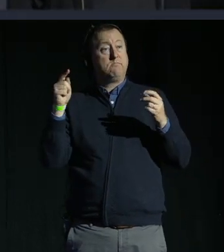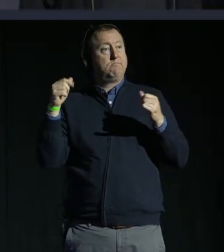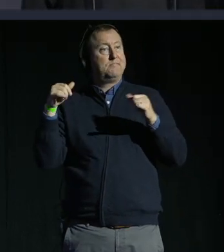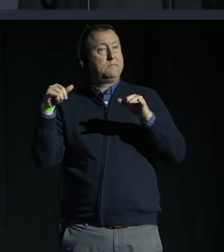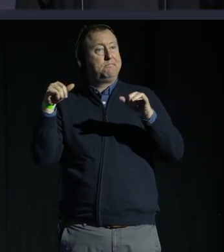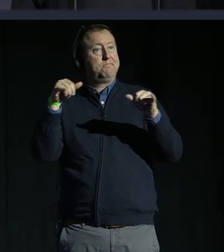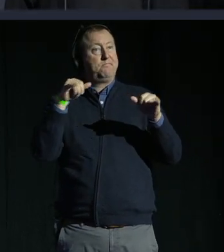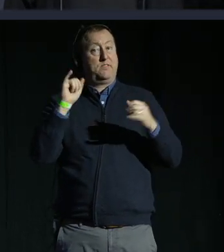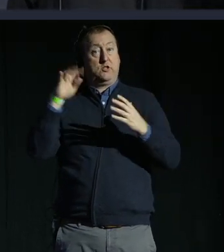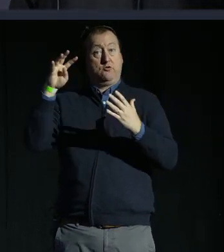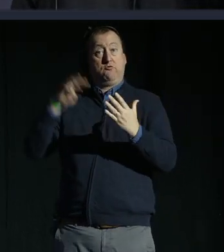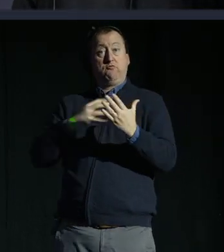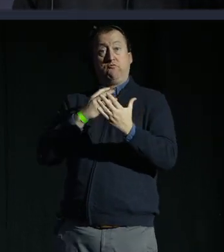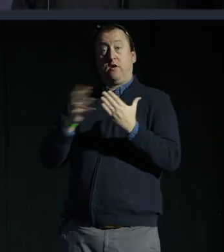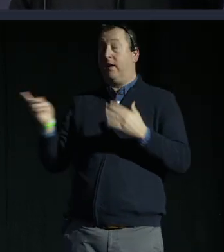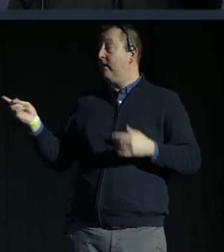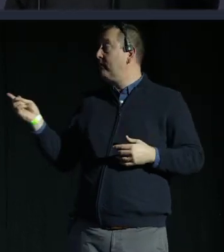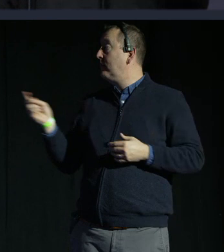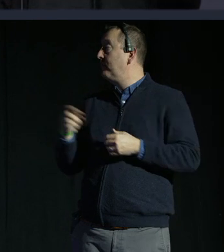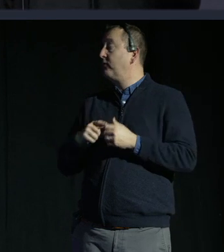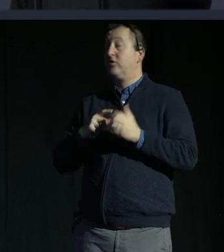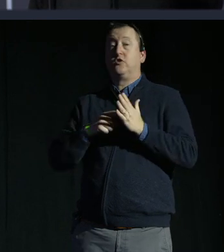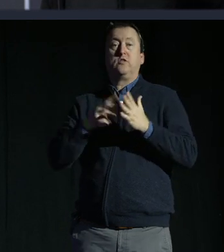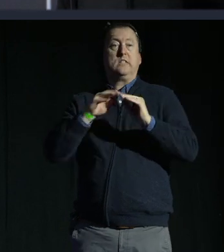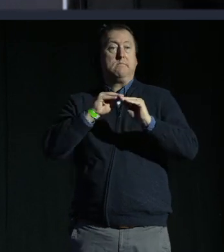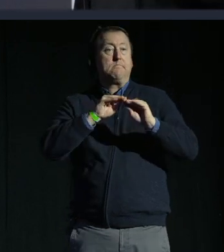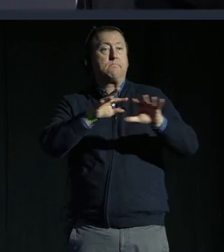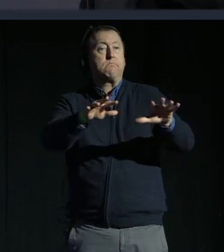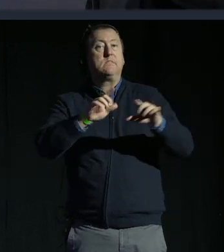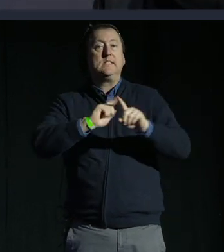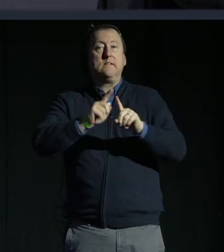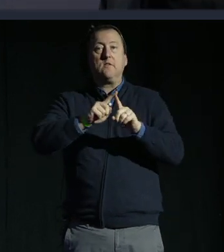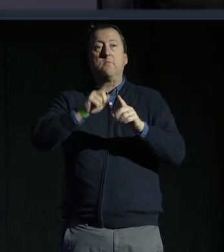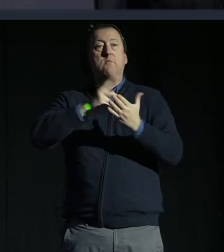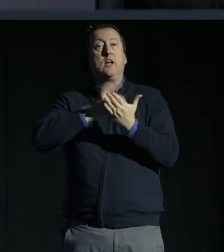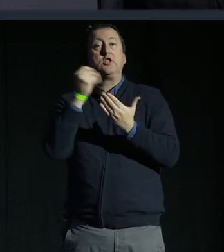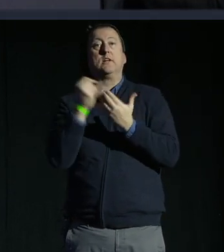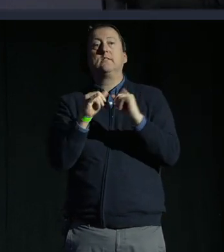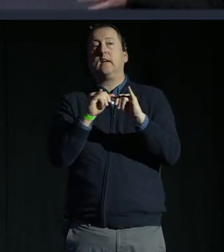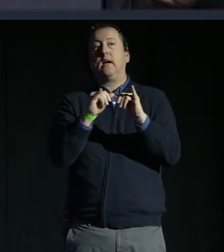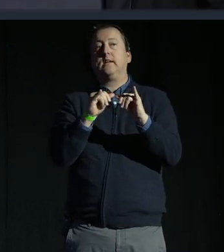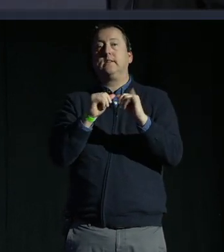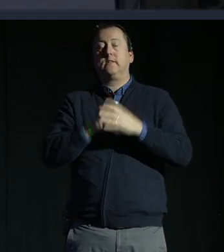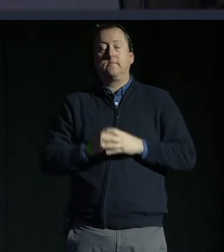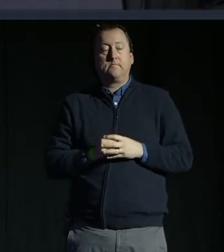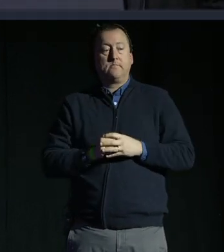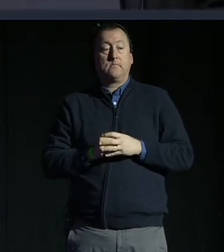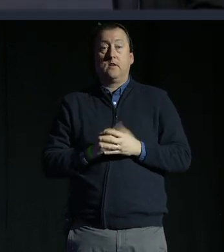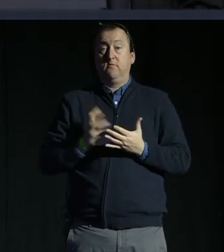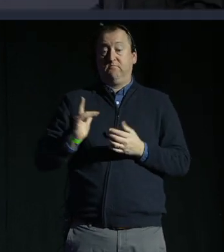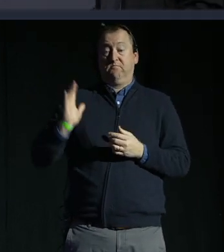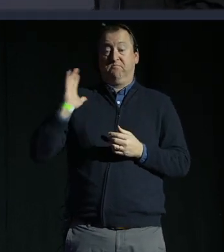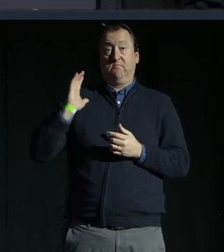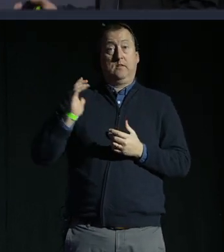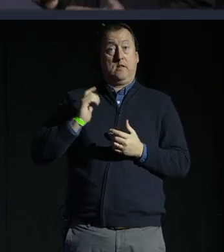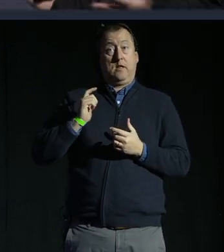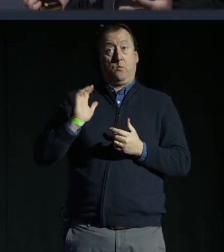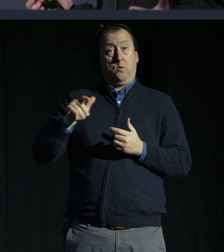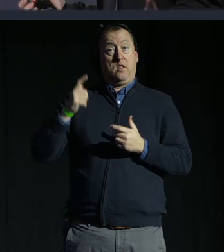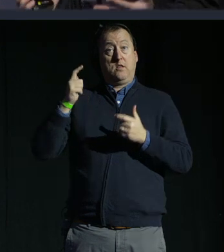This graph shows the distribution of DBT project sizes. In the early days of DBT, a large project